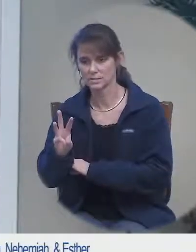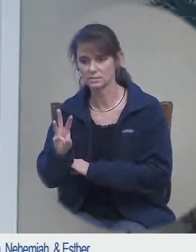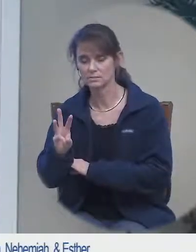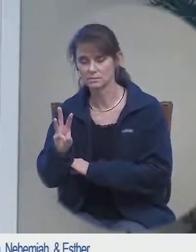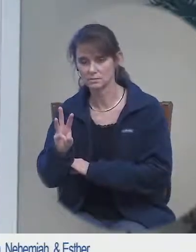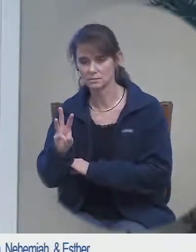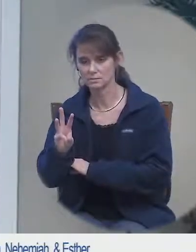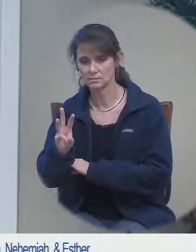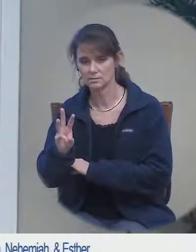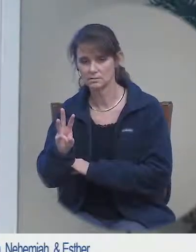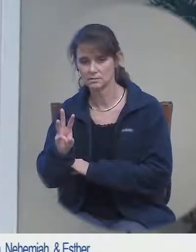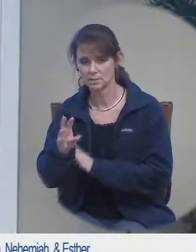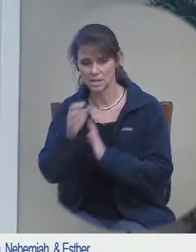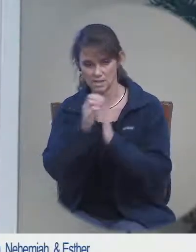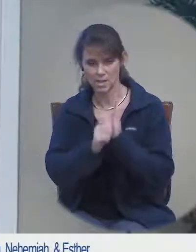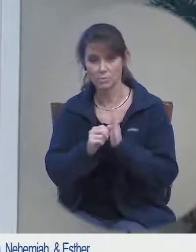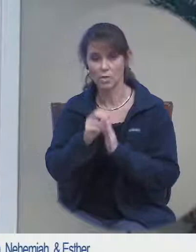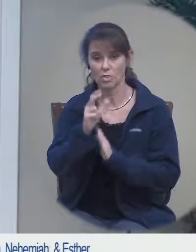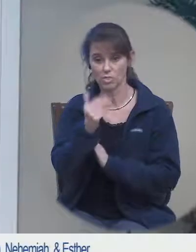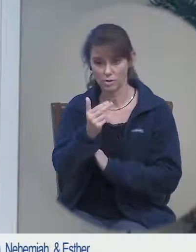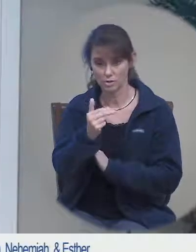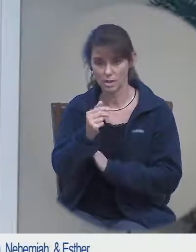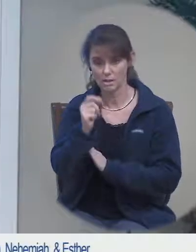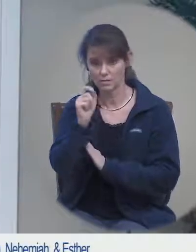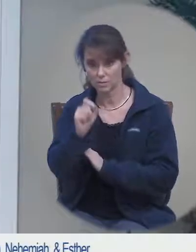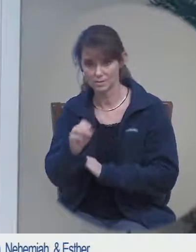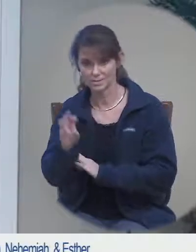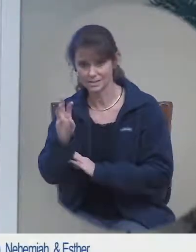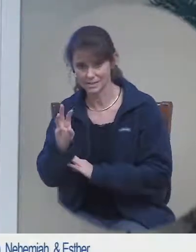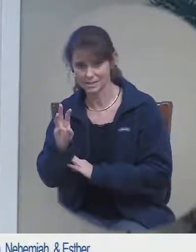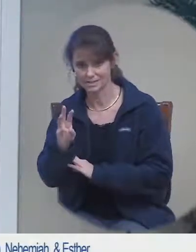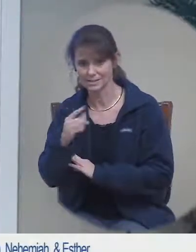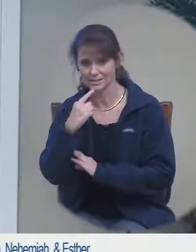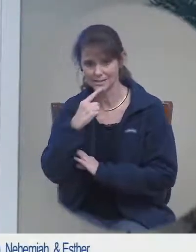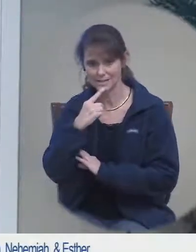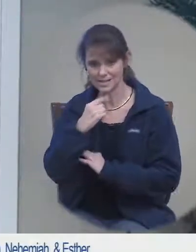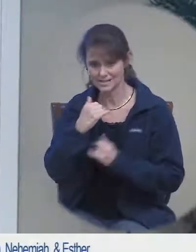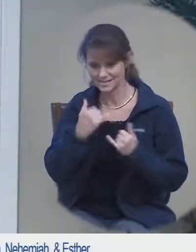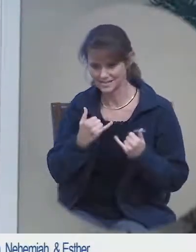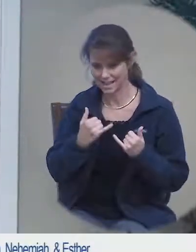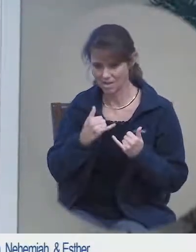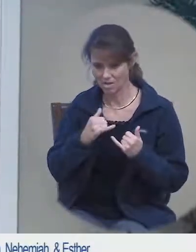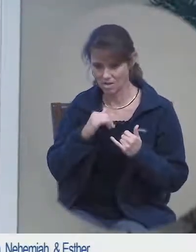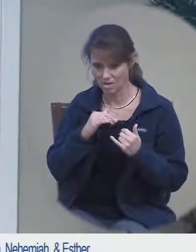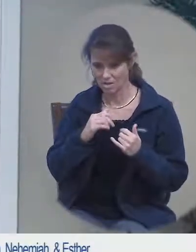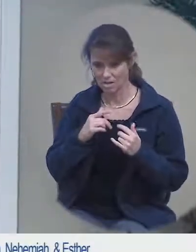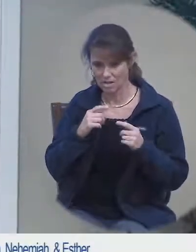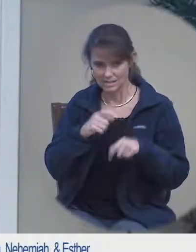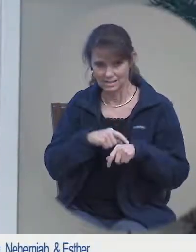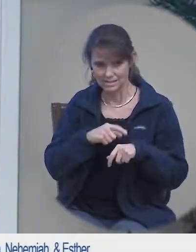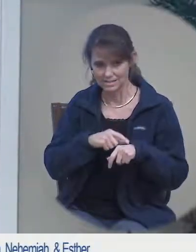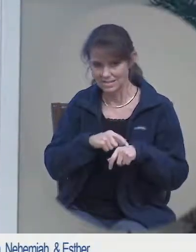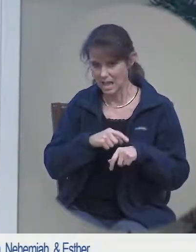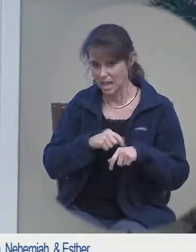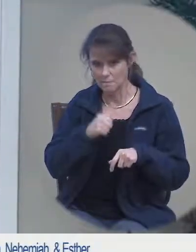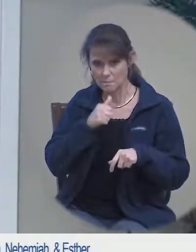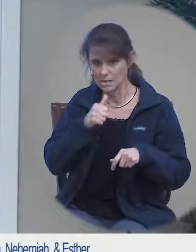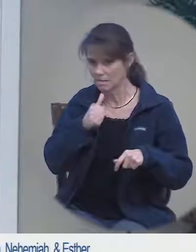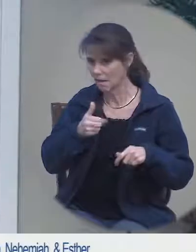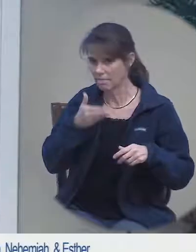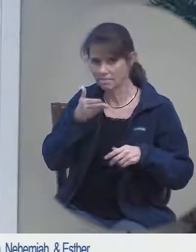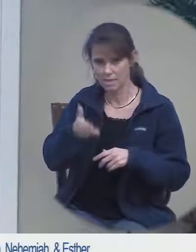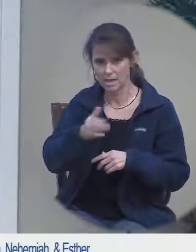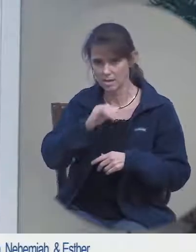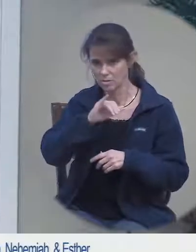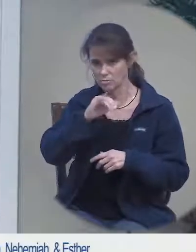Nehemiah 13, but during all this time I was not in Jerusalem, for in the 32nd year of Artaxerxes, king of Babylon, I'd